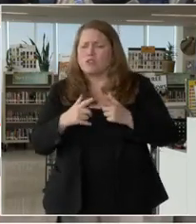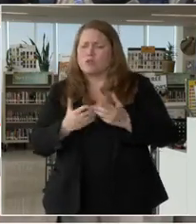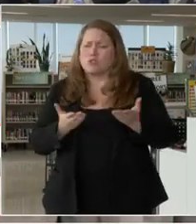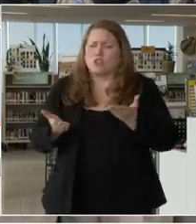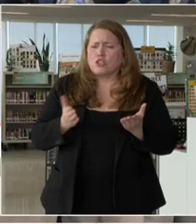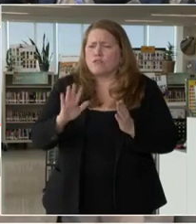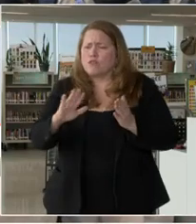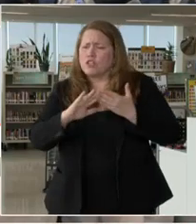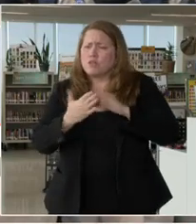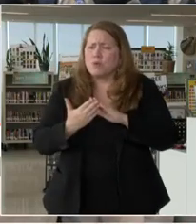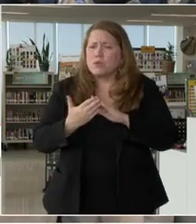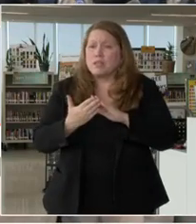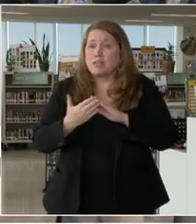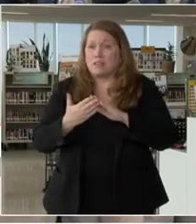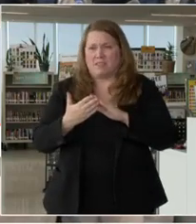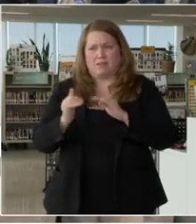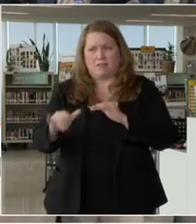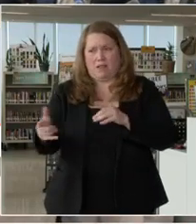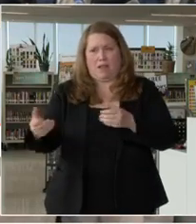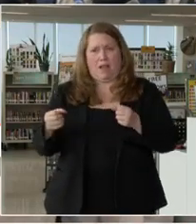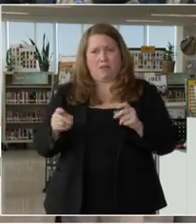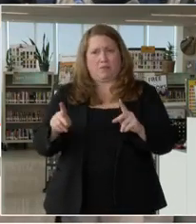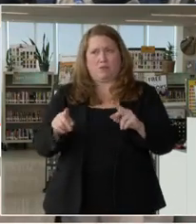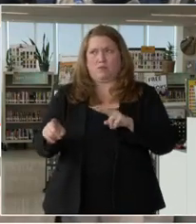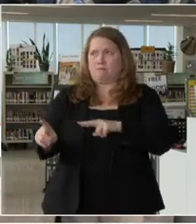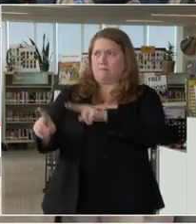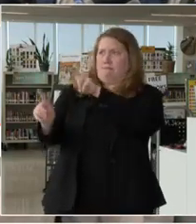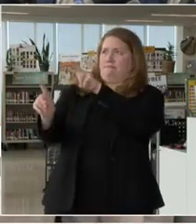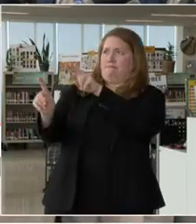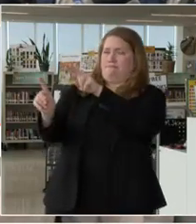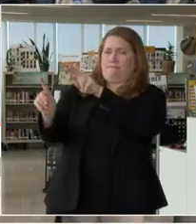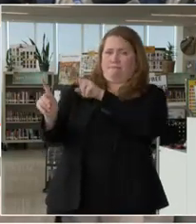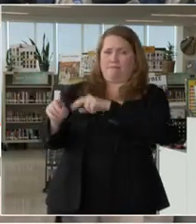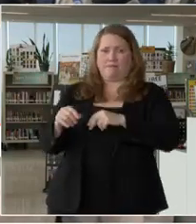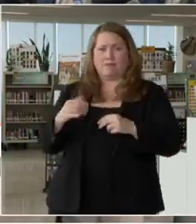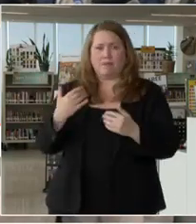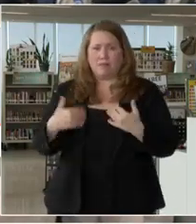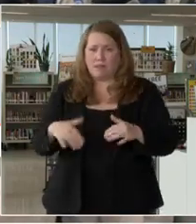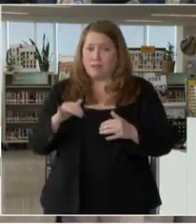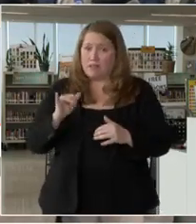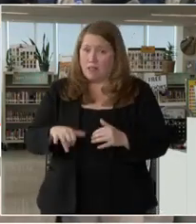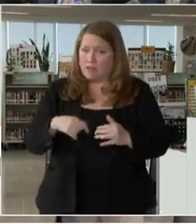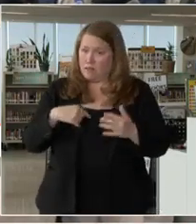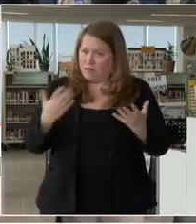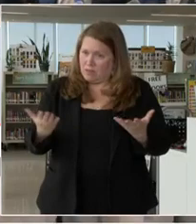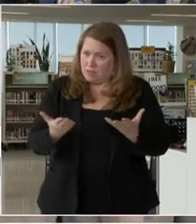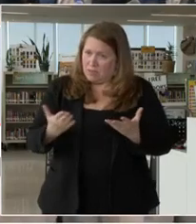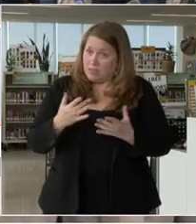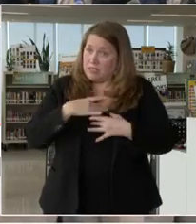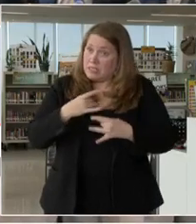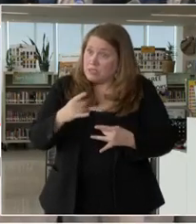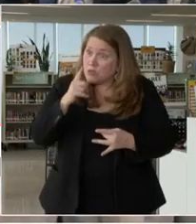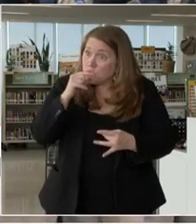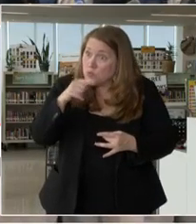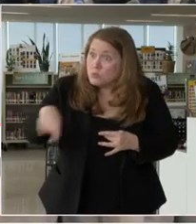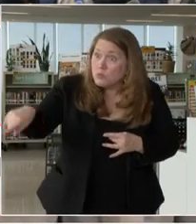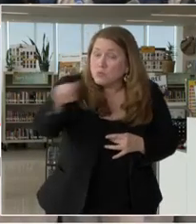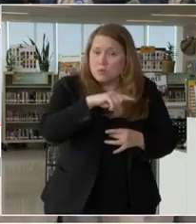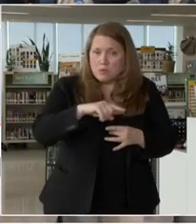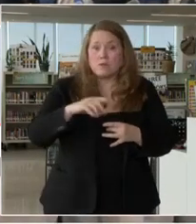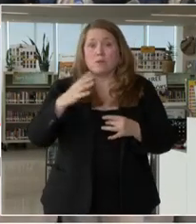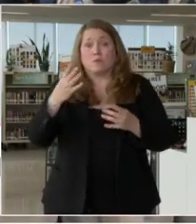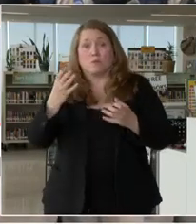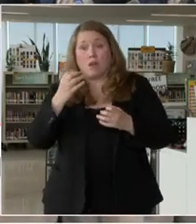one day. So I appreciate your presence. I acknowledge your presence for those of you who are interested and those that may be watching at home on